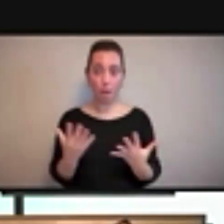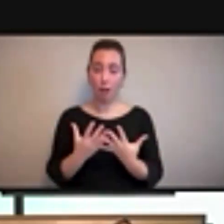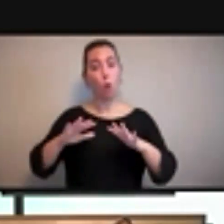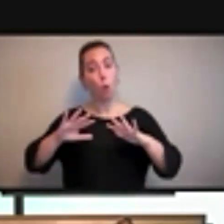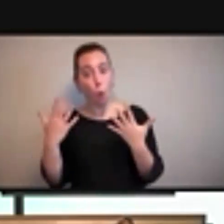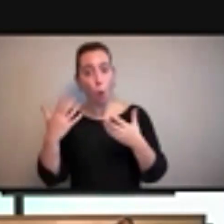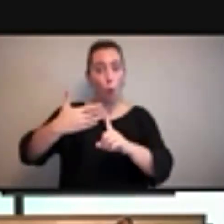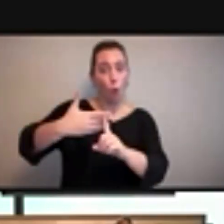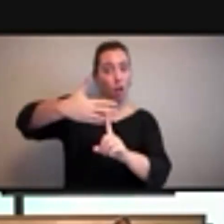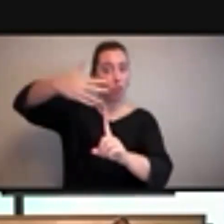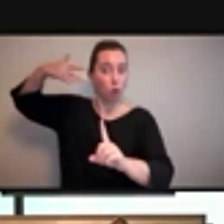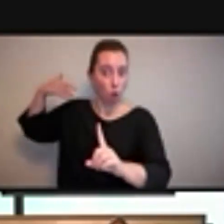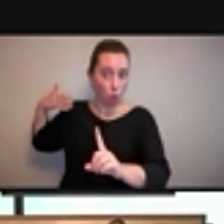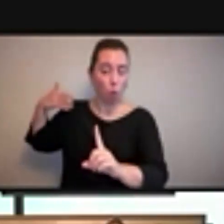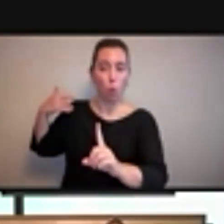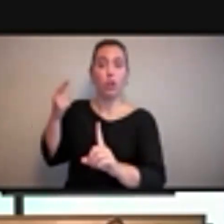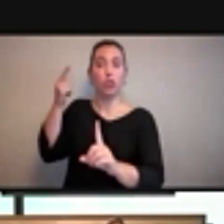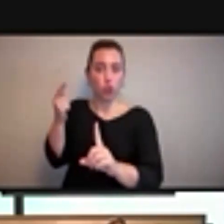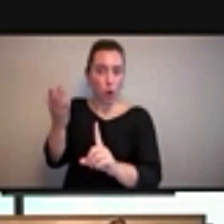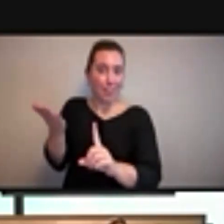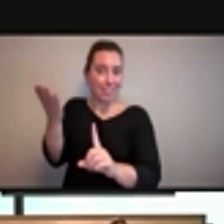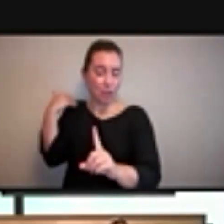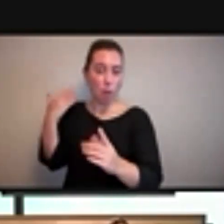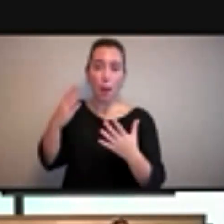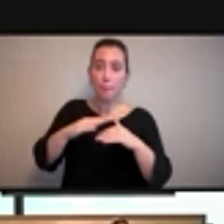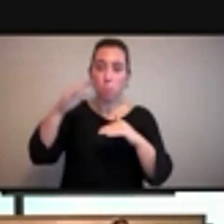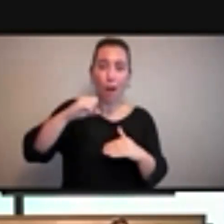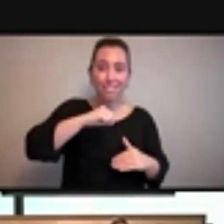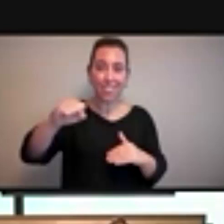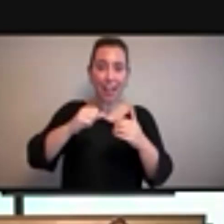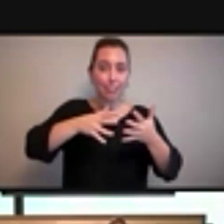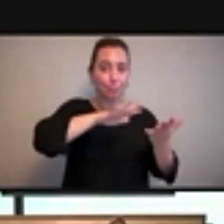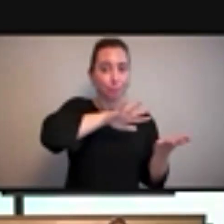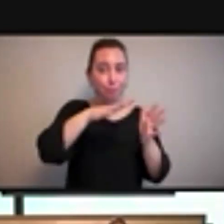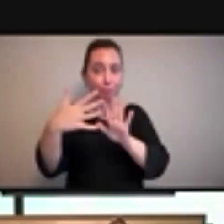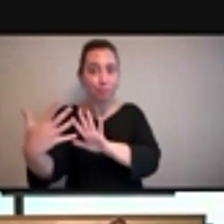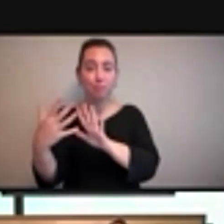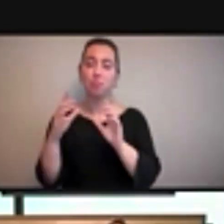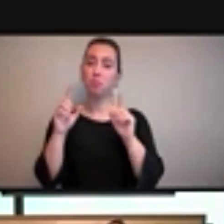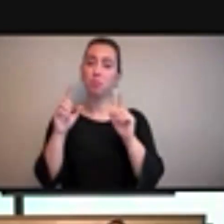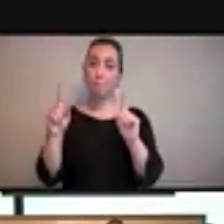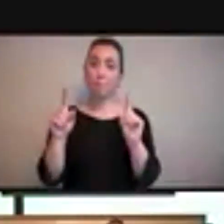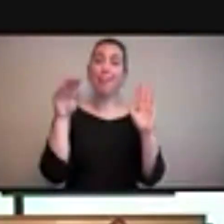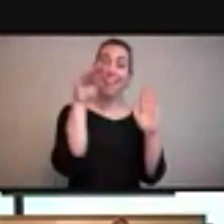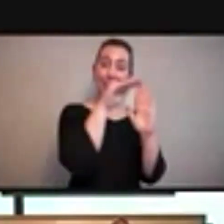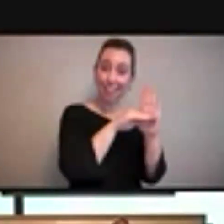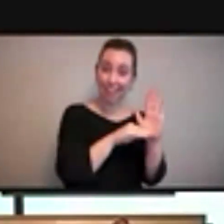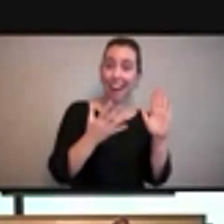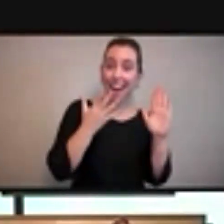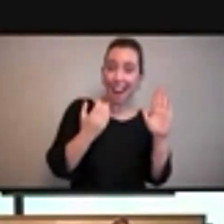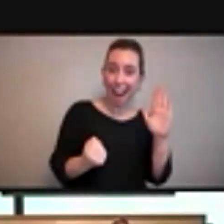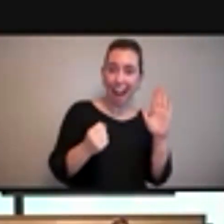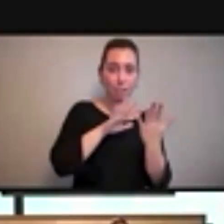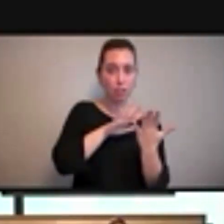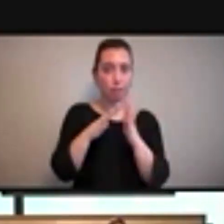or that it should be implemented faster, that the enforcement isn't strong enough, and all of these